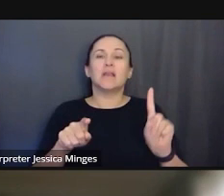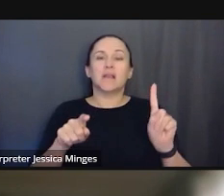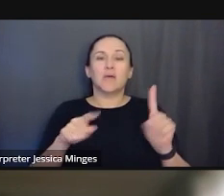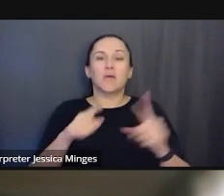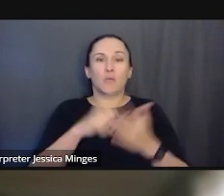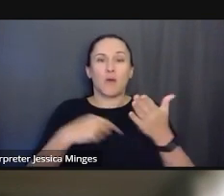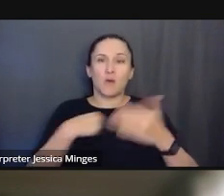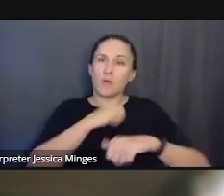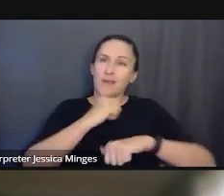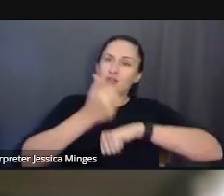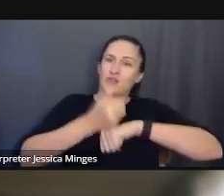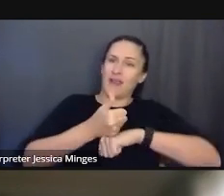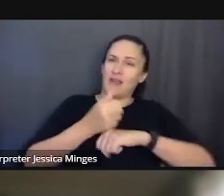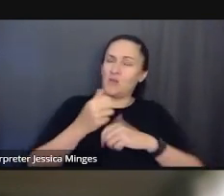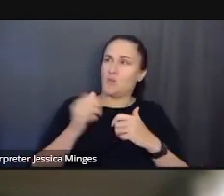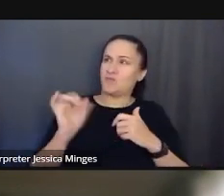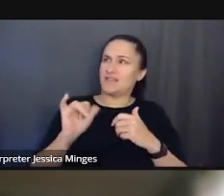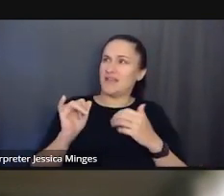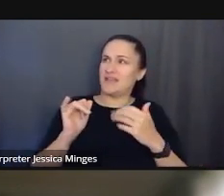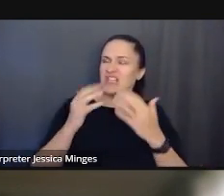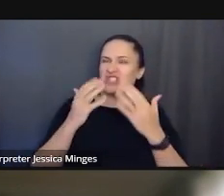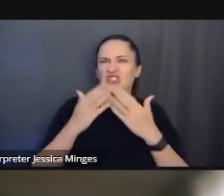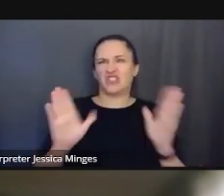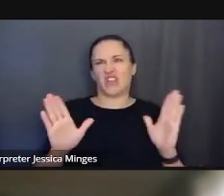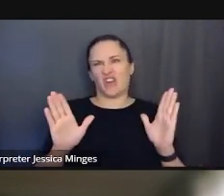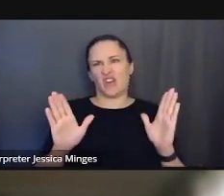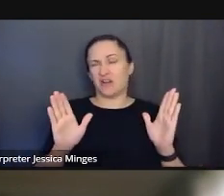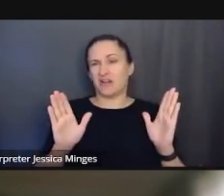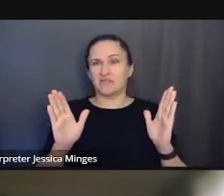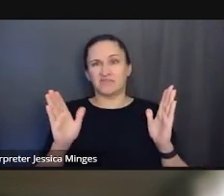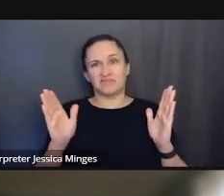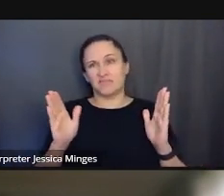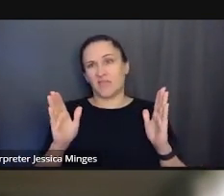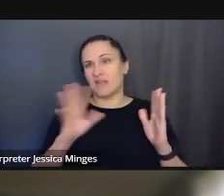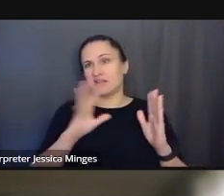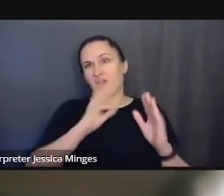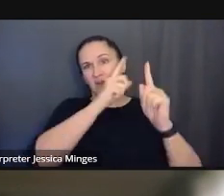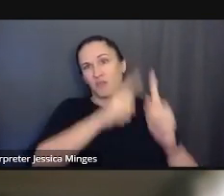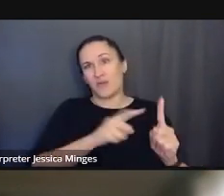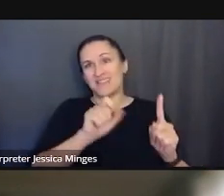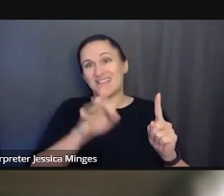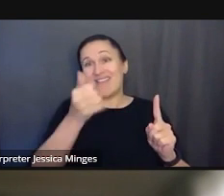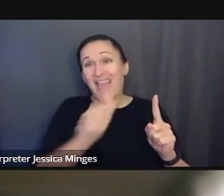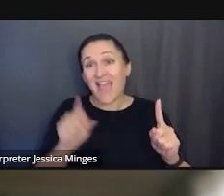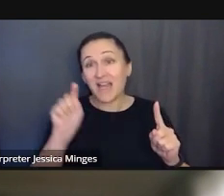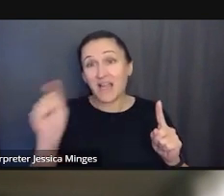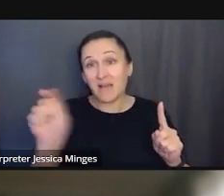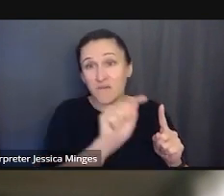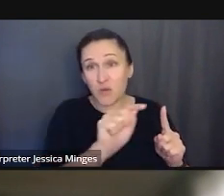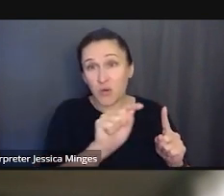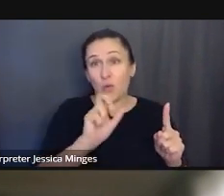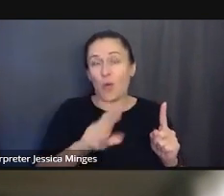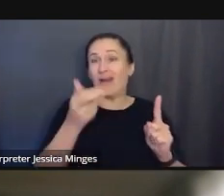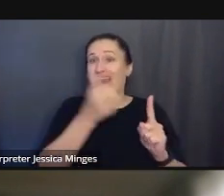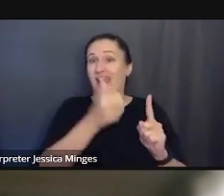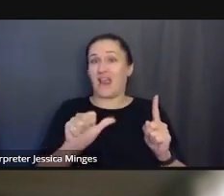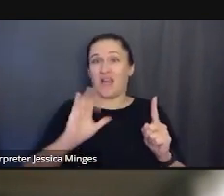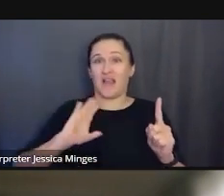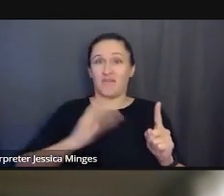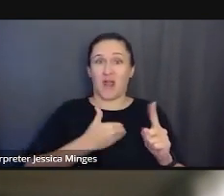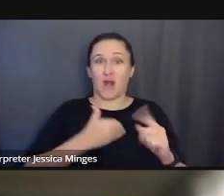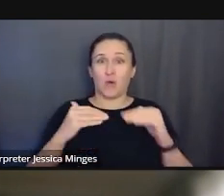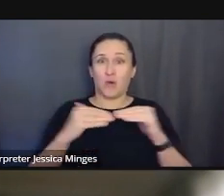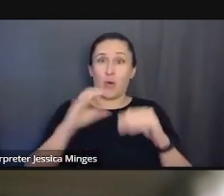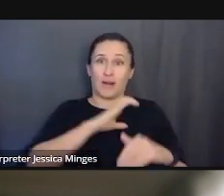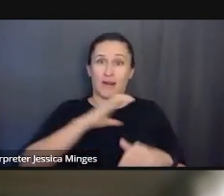was kind of a genericized version of talking points should any of you or any of our co-council